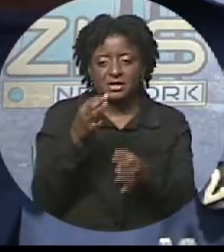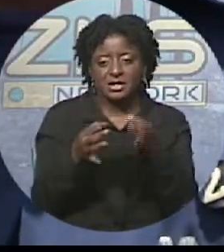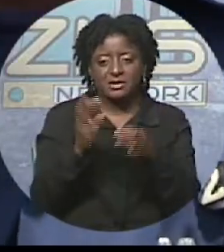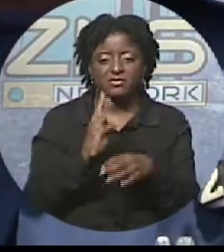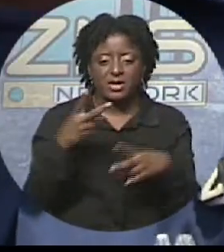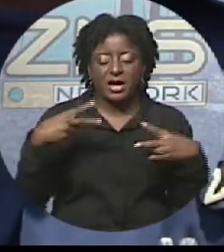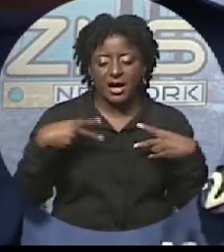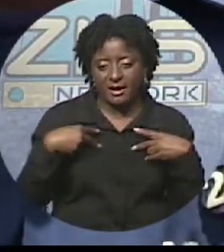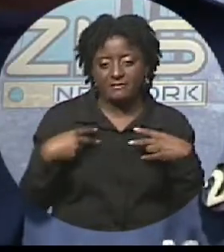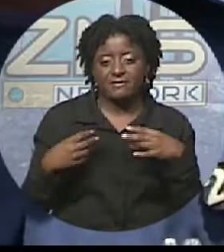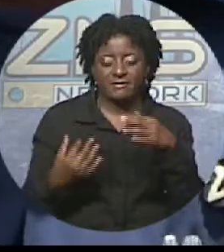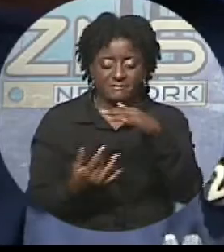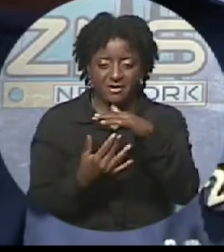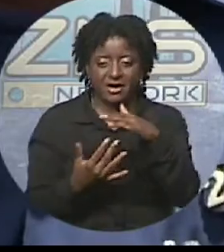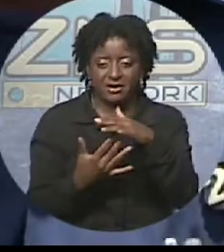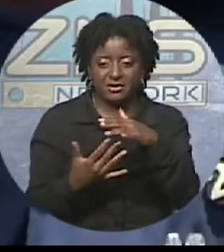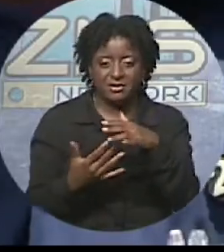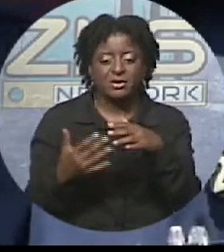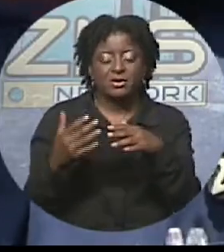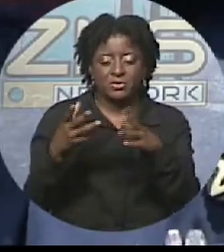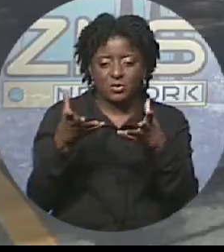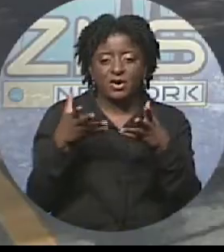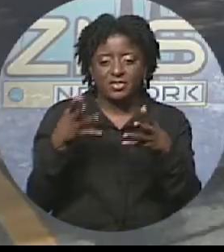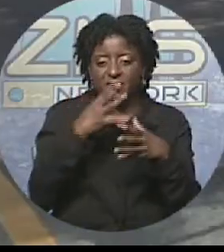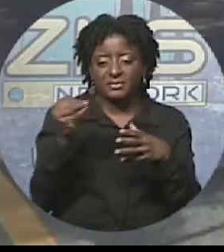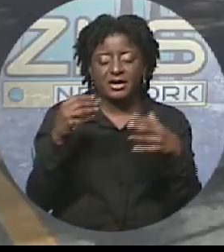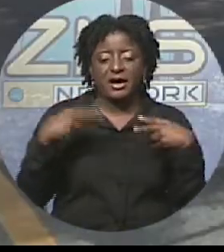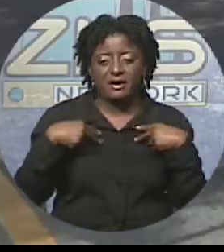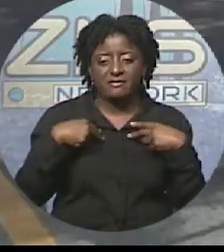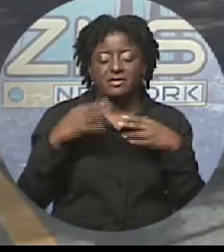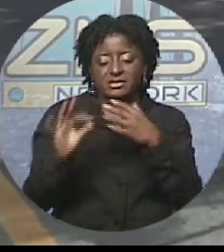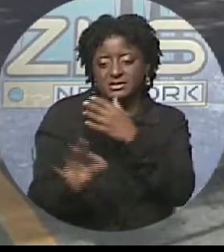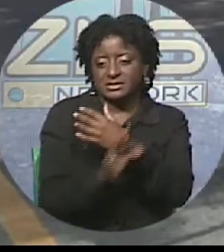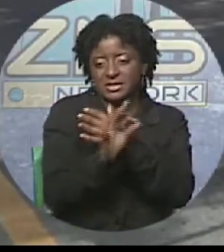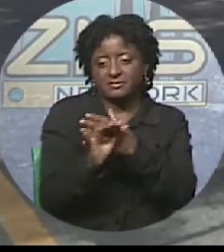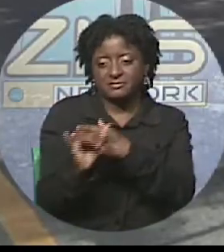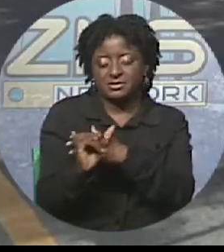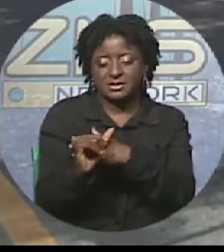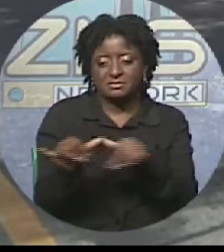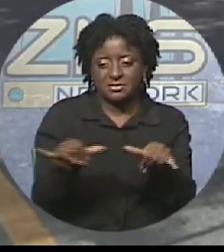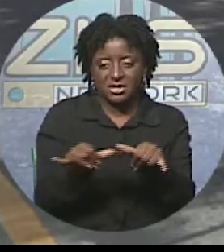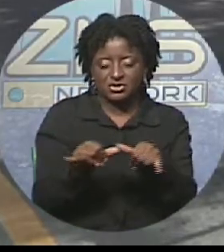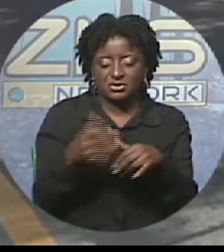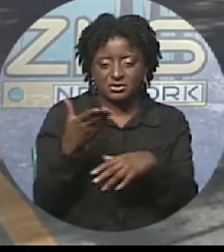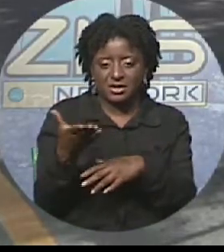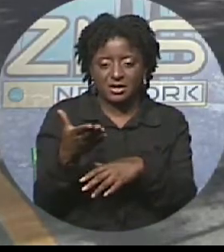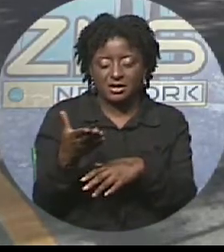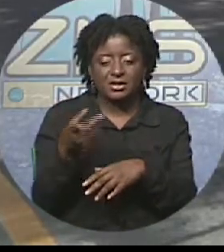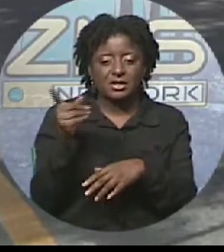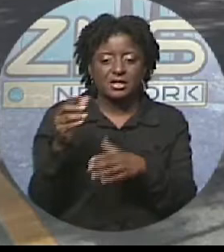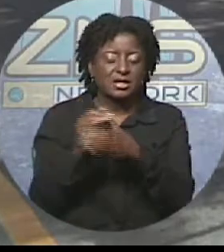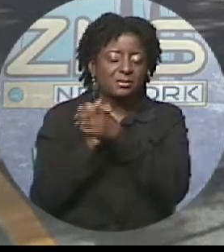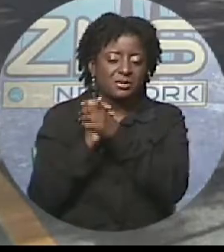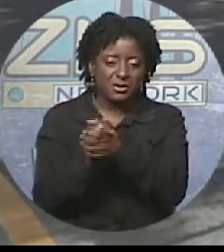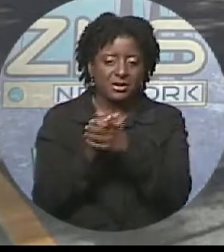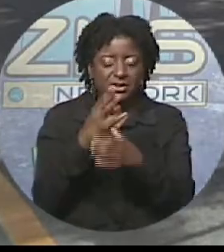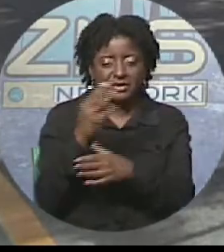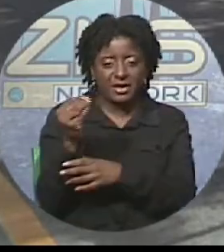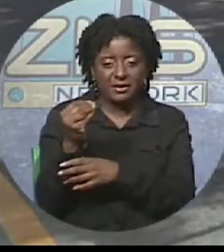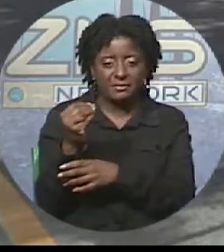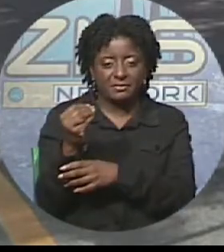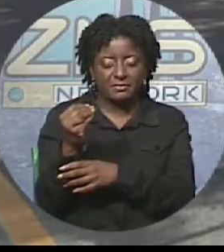fire, that they have their safety measures in place. While he applauded vendors for their diligence, he stressed that there are